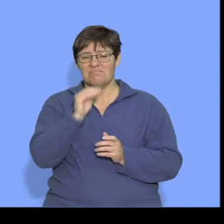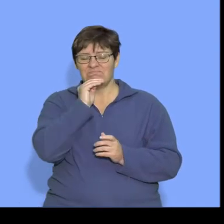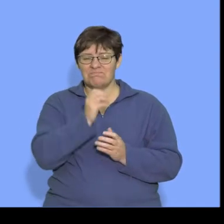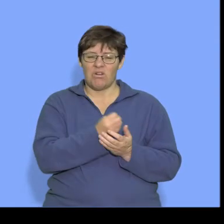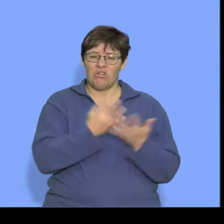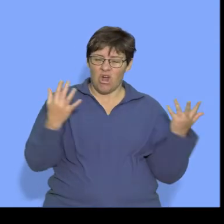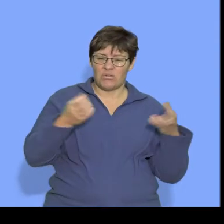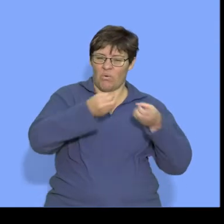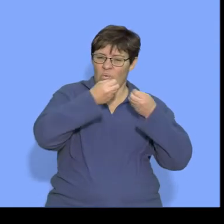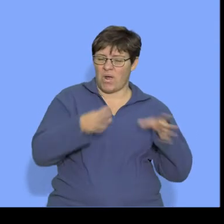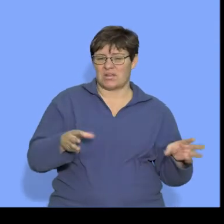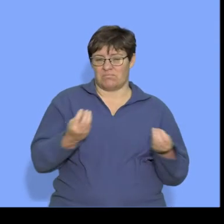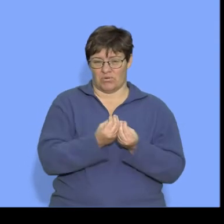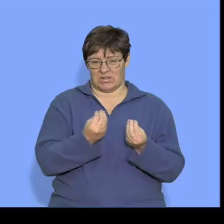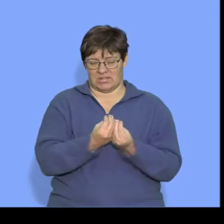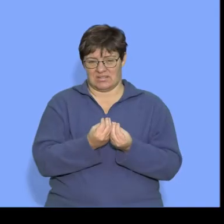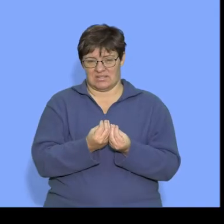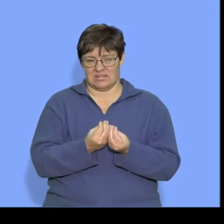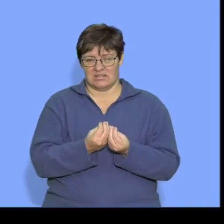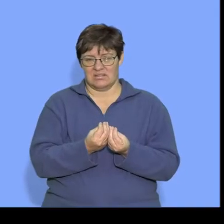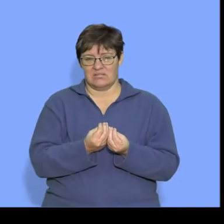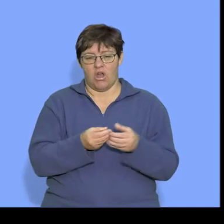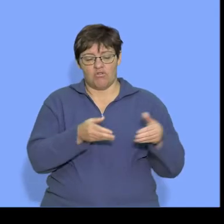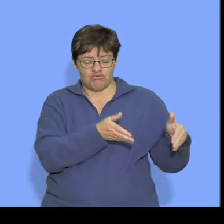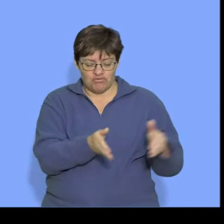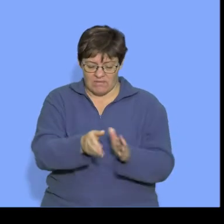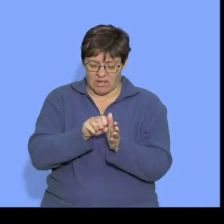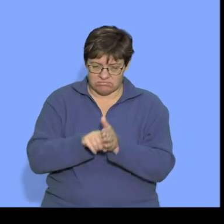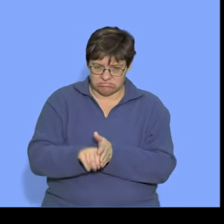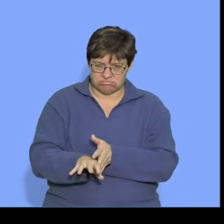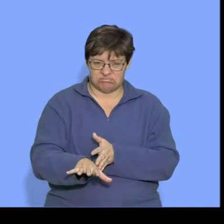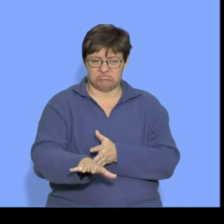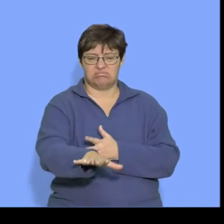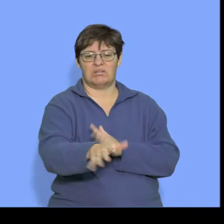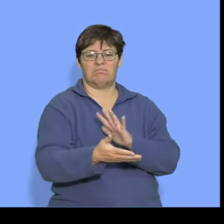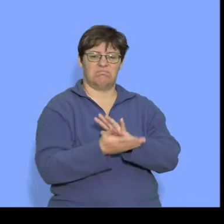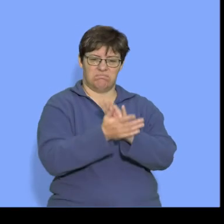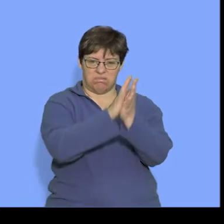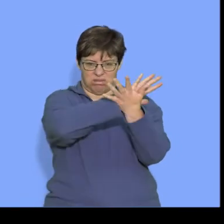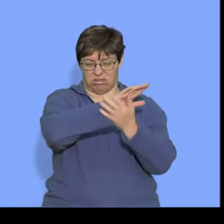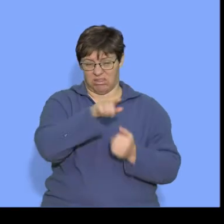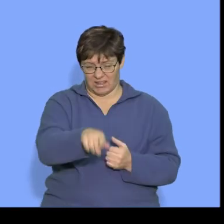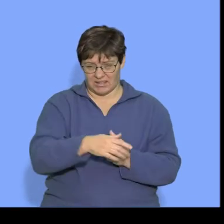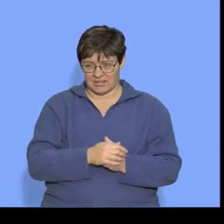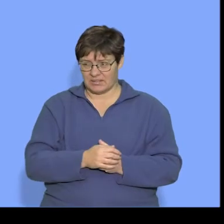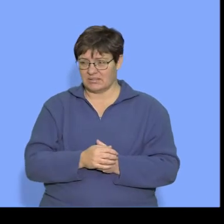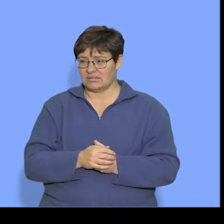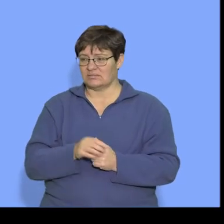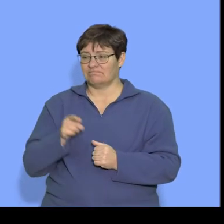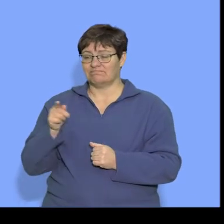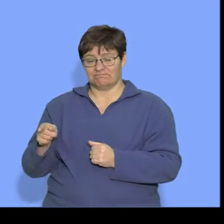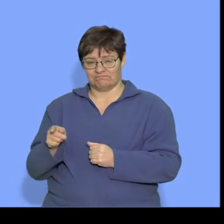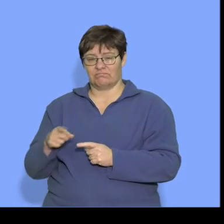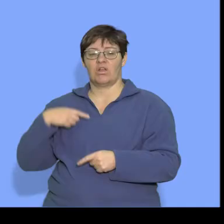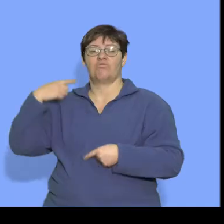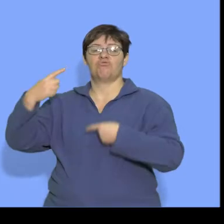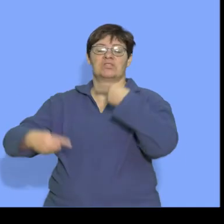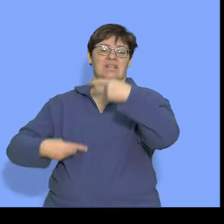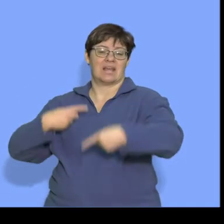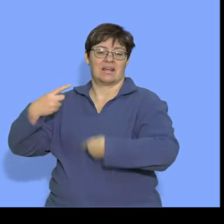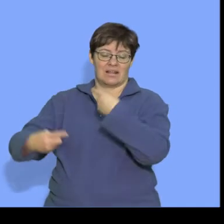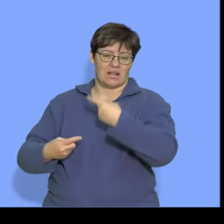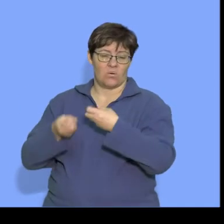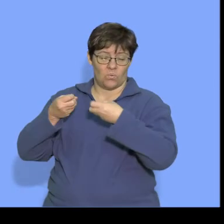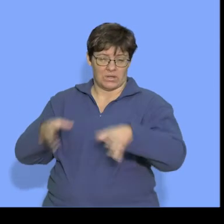waste products that flow into rivers, that's again liquid waste. And then we talk about recyclable waste, and